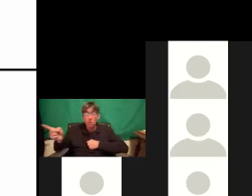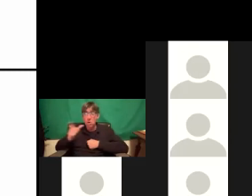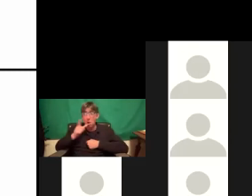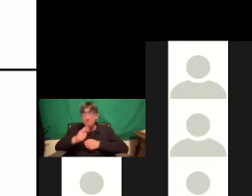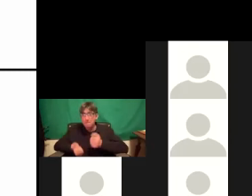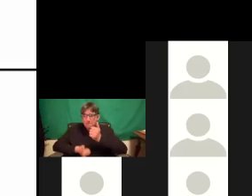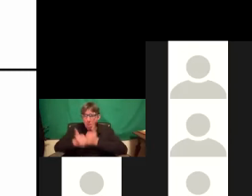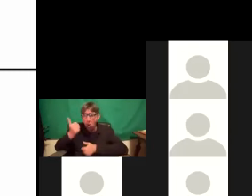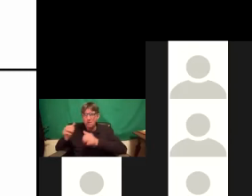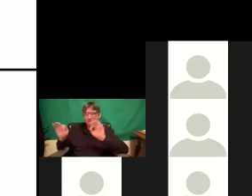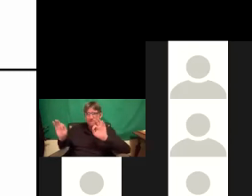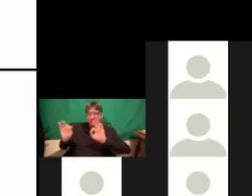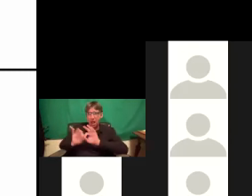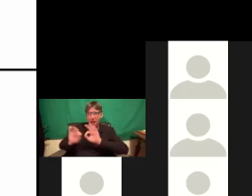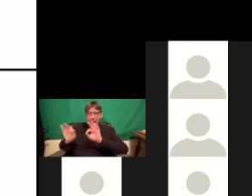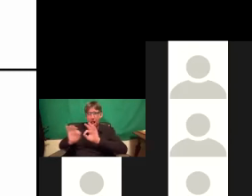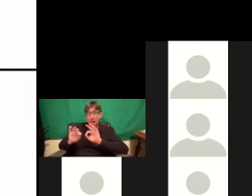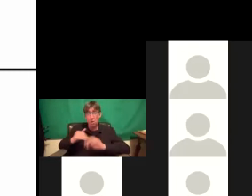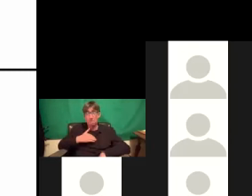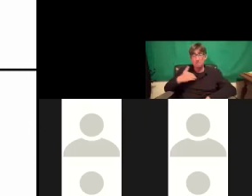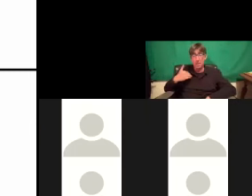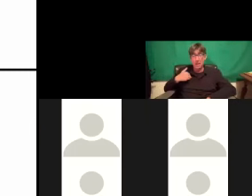Thank you for sharing your comments.